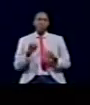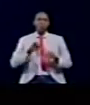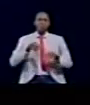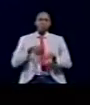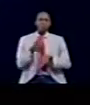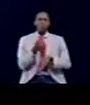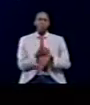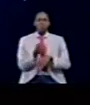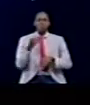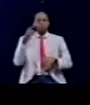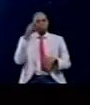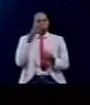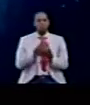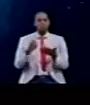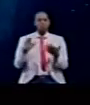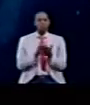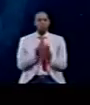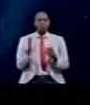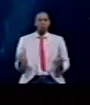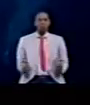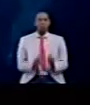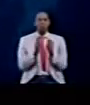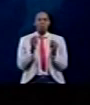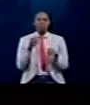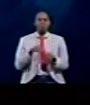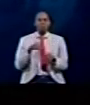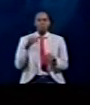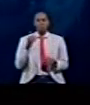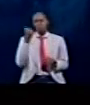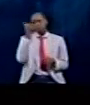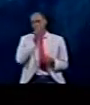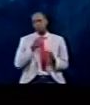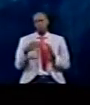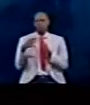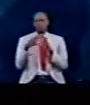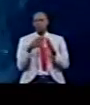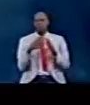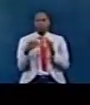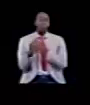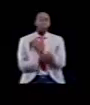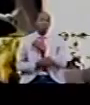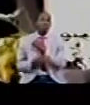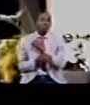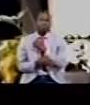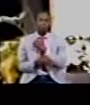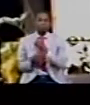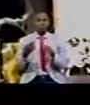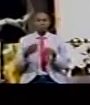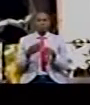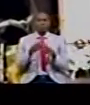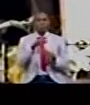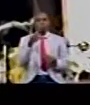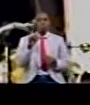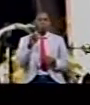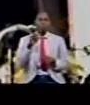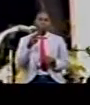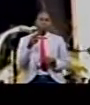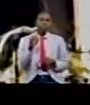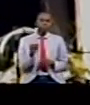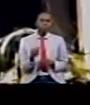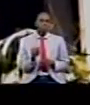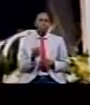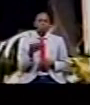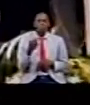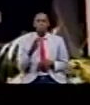I doubt if they would have repented because of the animal pursuing them. I don't think they would call upon the name of